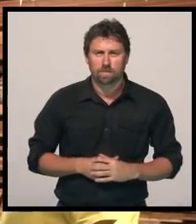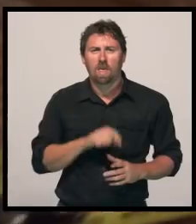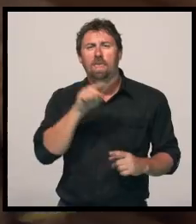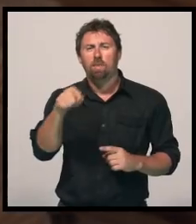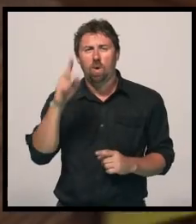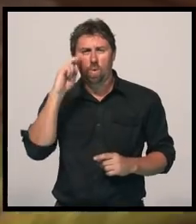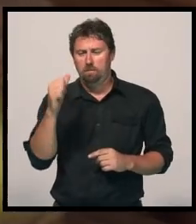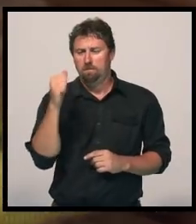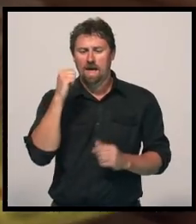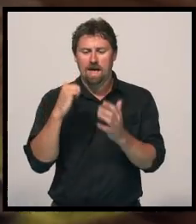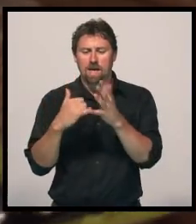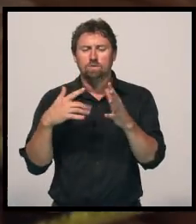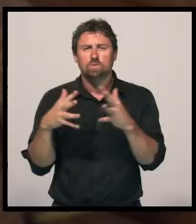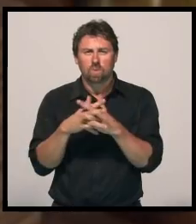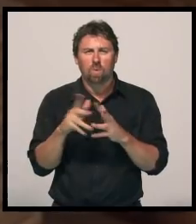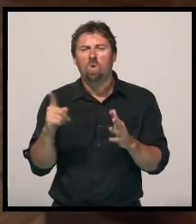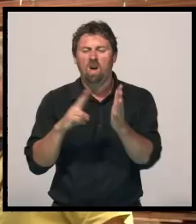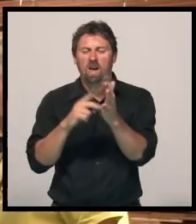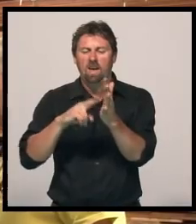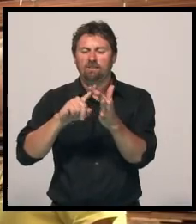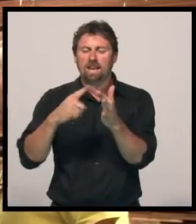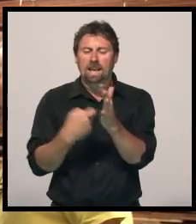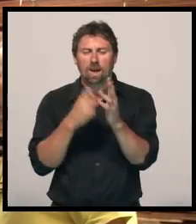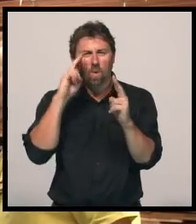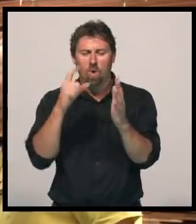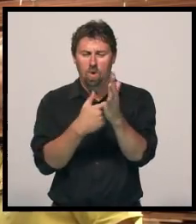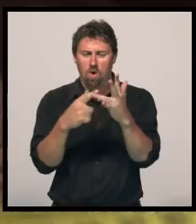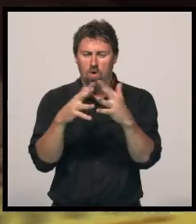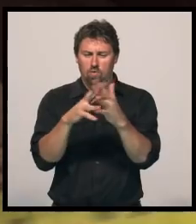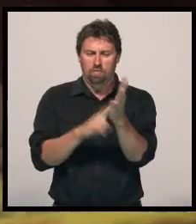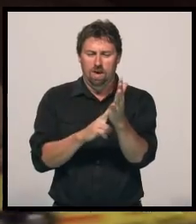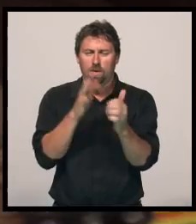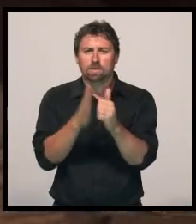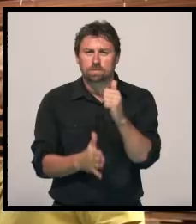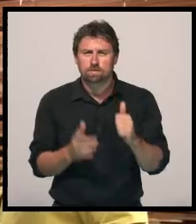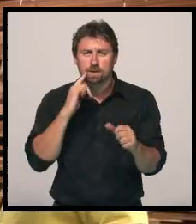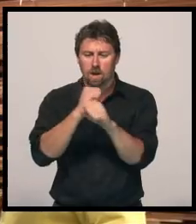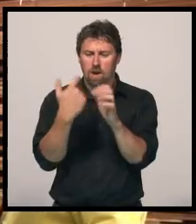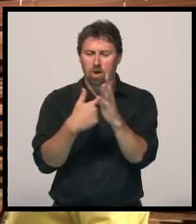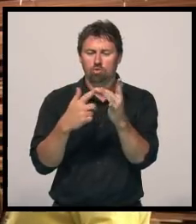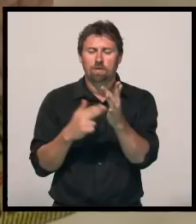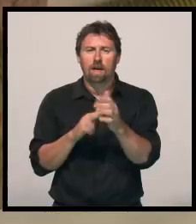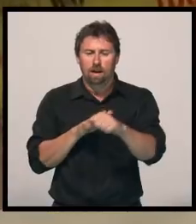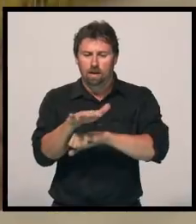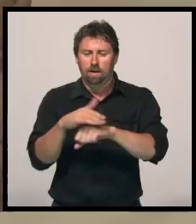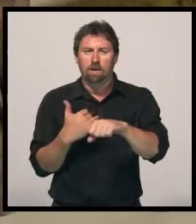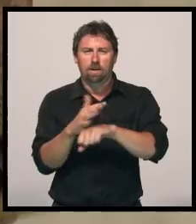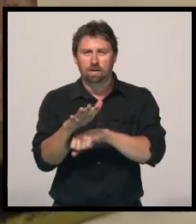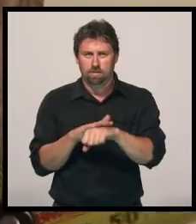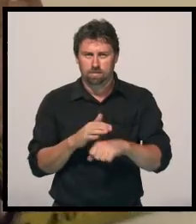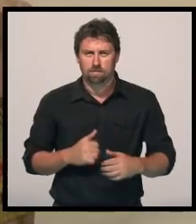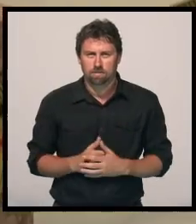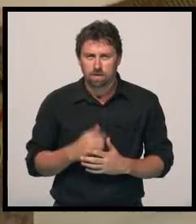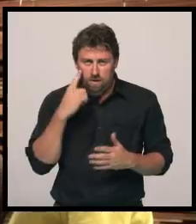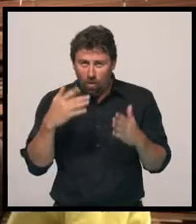That's back sawn, in veneer they call it crown cut. Okay. So the grain runs from side to side in back sawn, face to face in